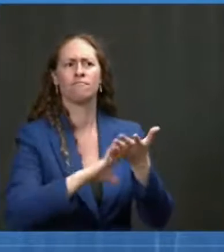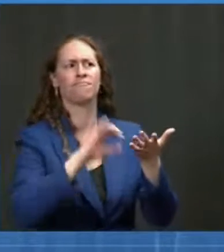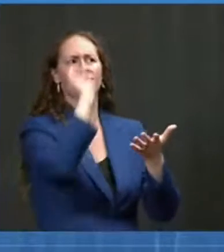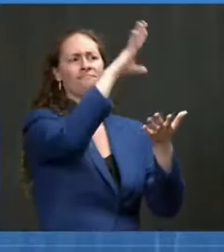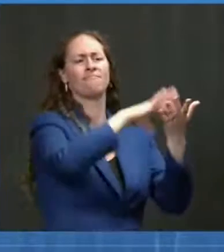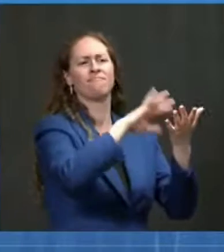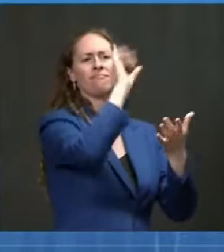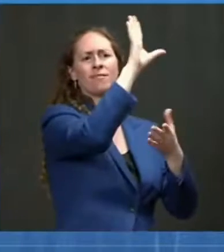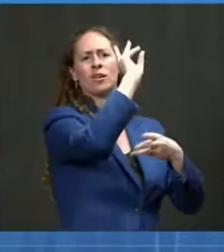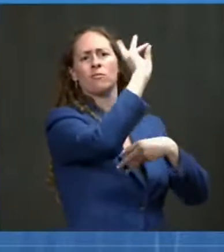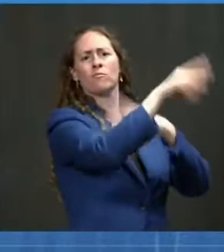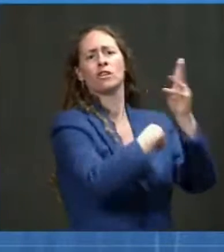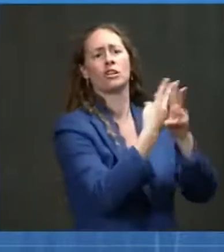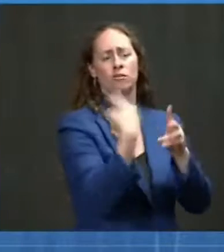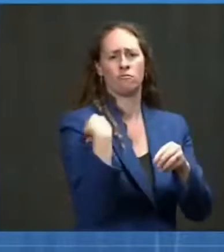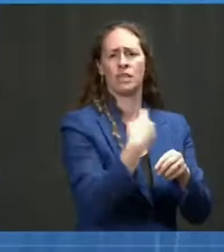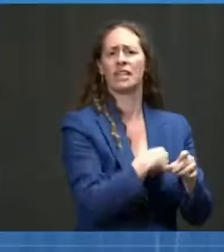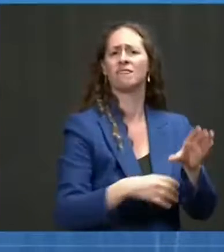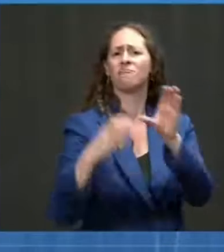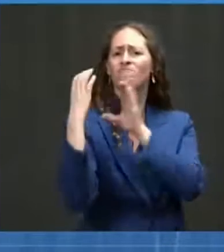seriously. Next question, please.